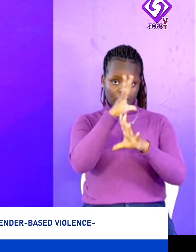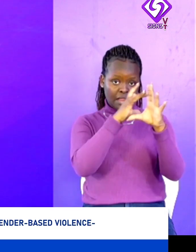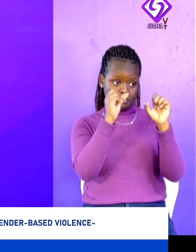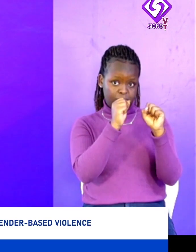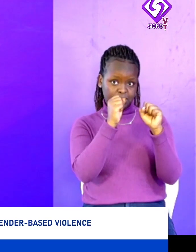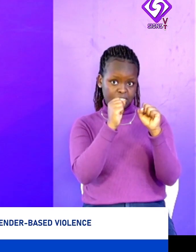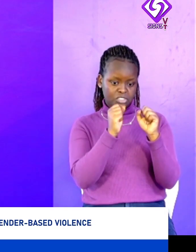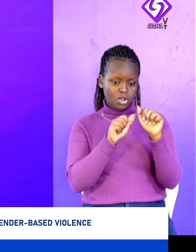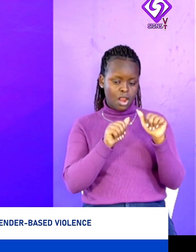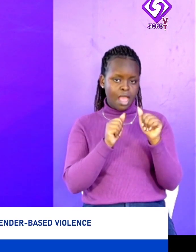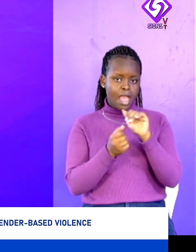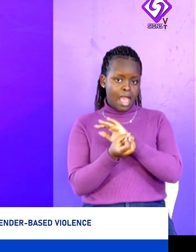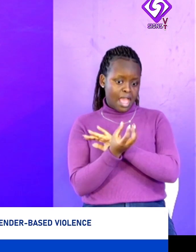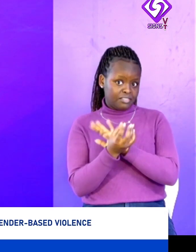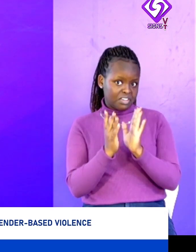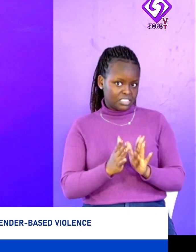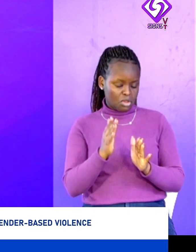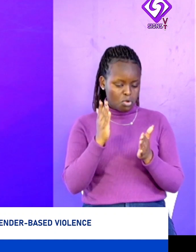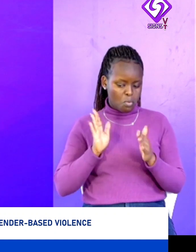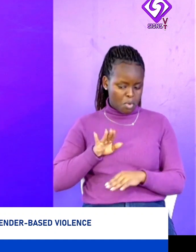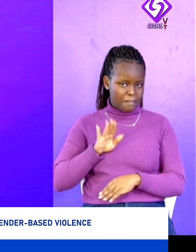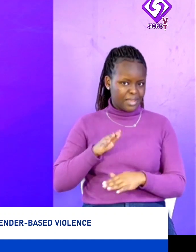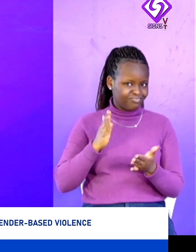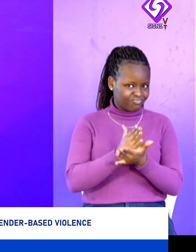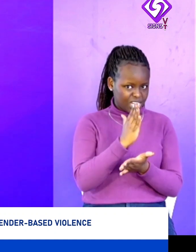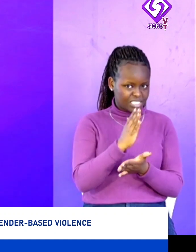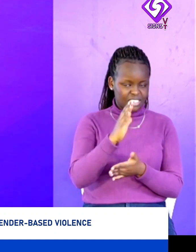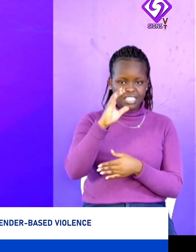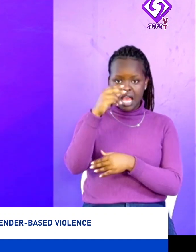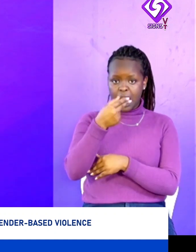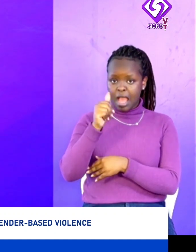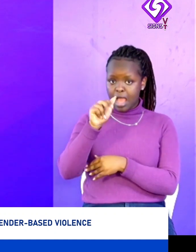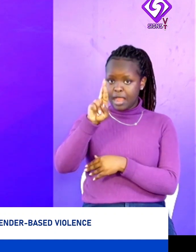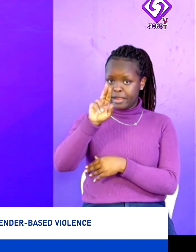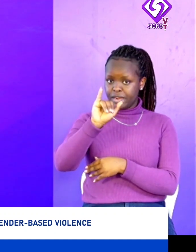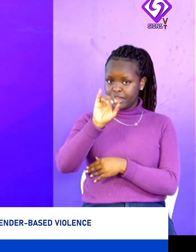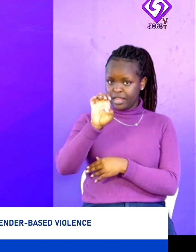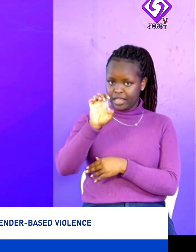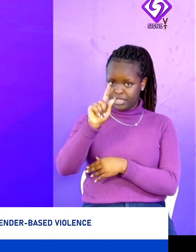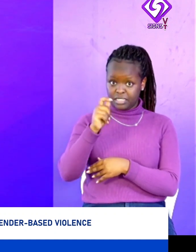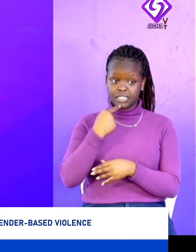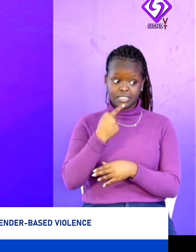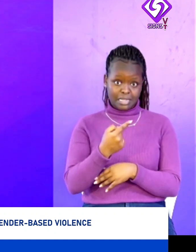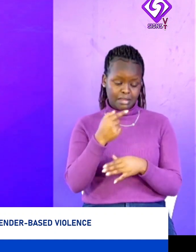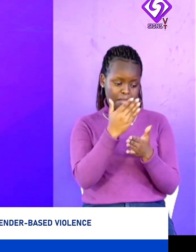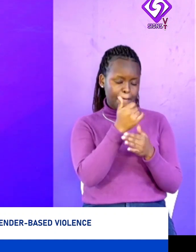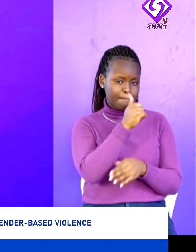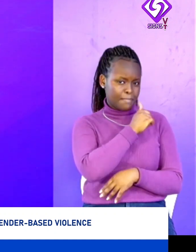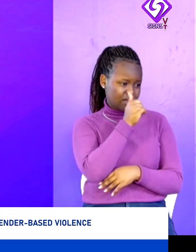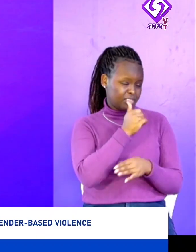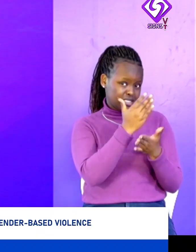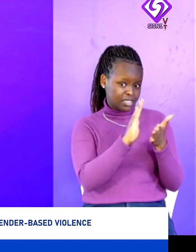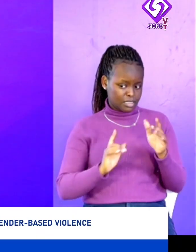Presidential Advisor on Women's Rights, Harriet Chigai, has called upon the private sector to join the fight